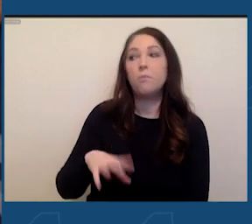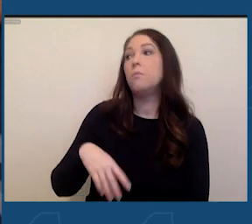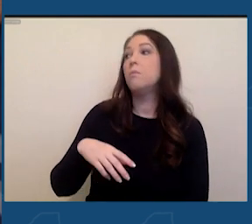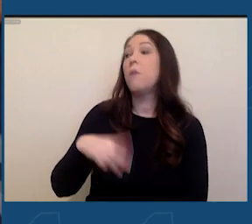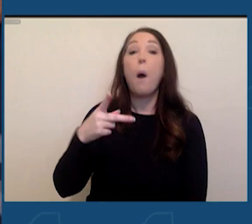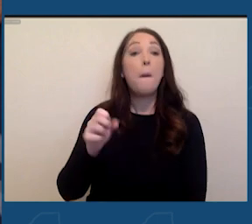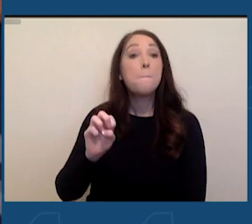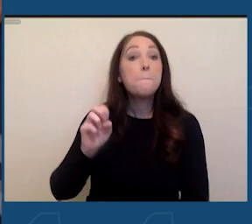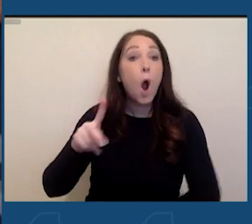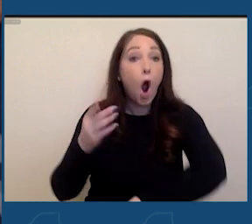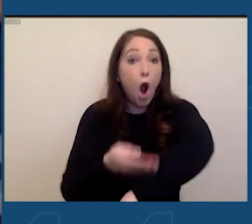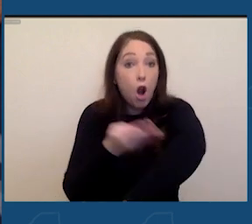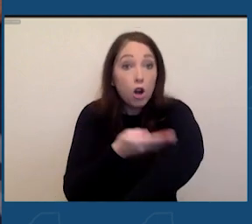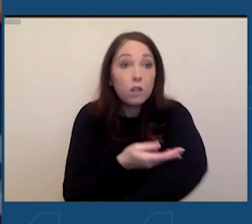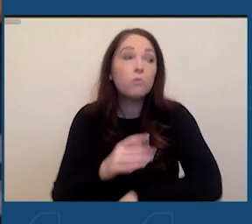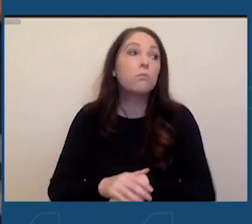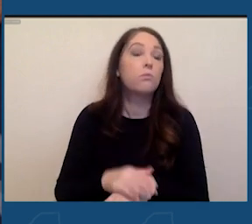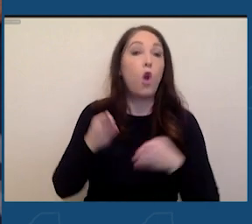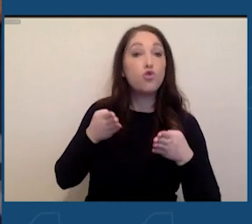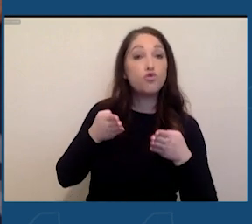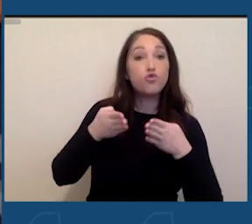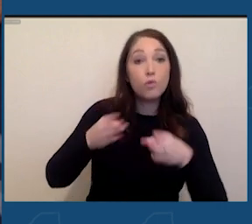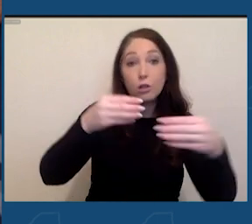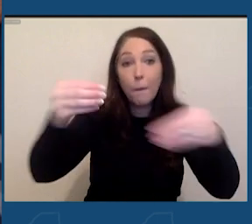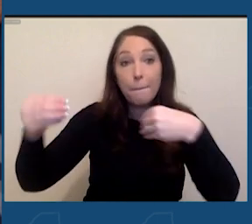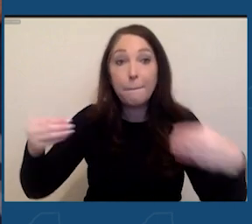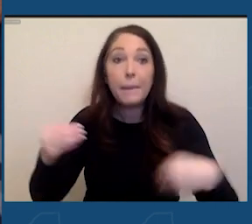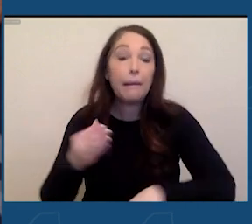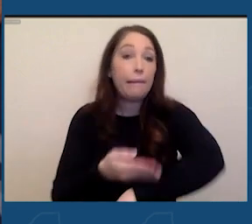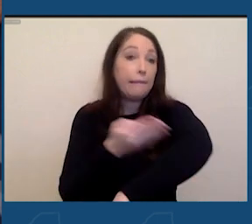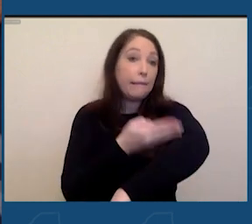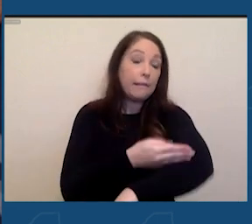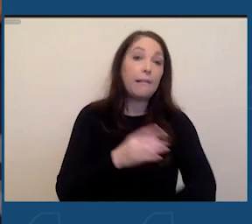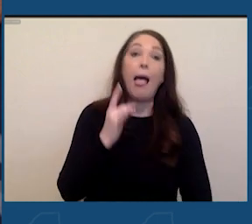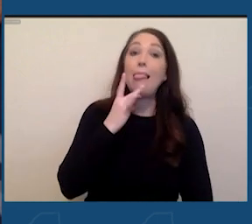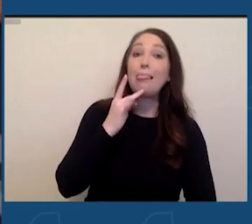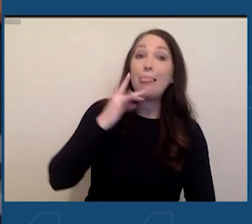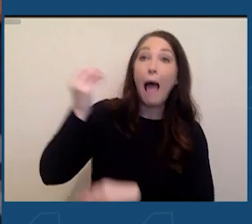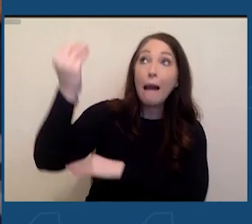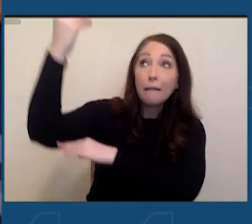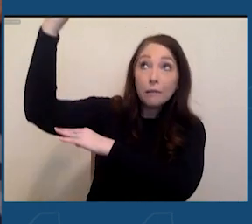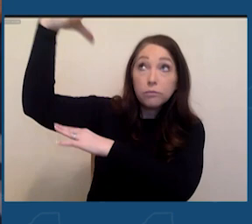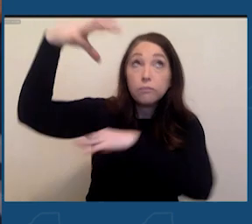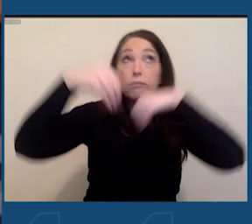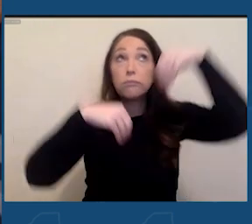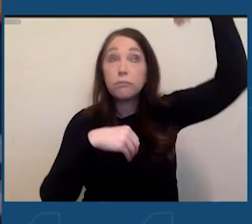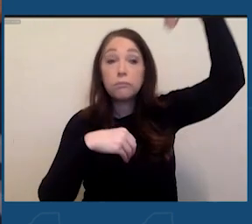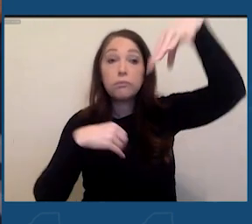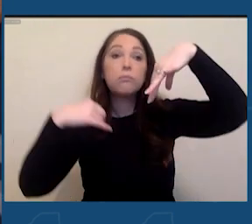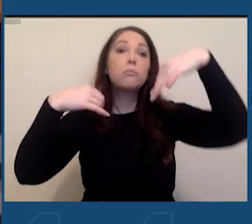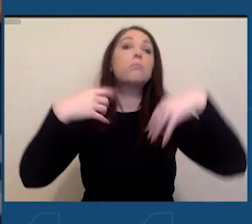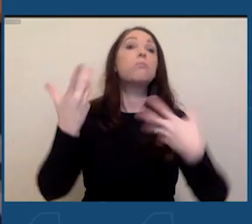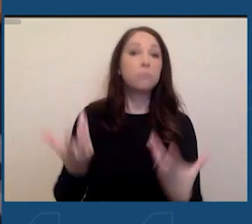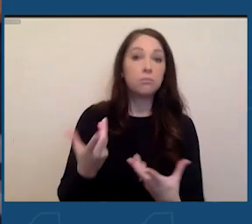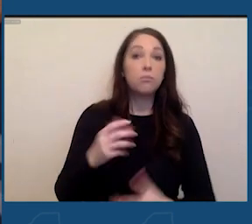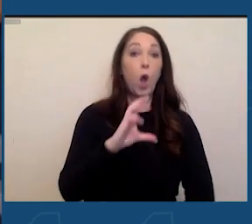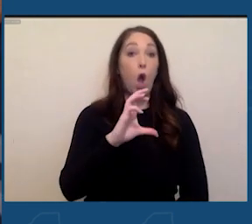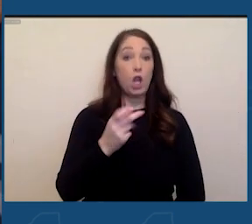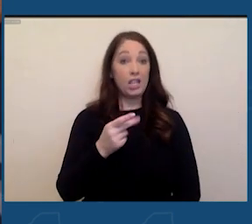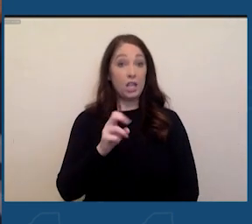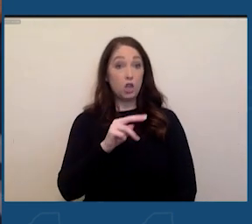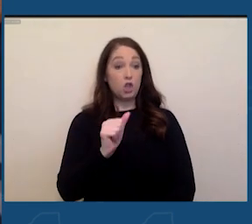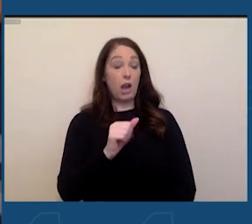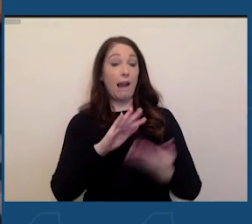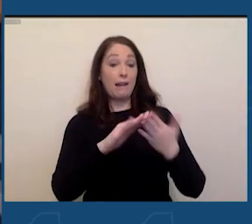street plazas, improving lighting. They created a fund for small businesses in Chinatown that's going to help them